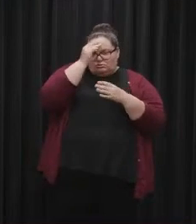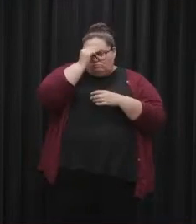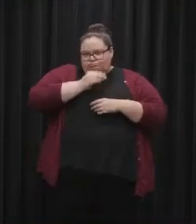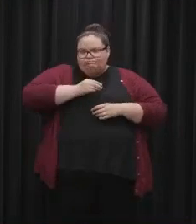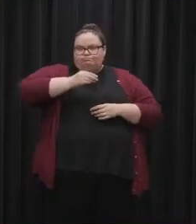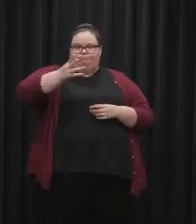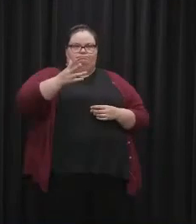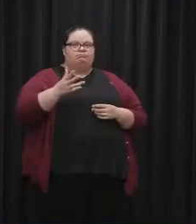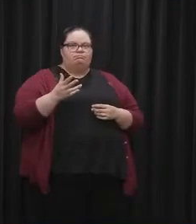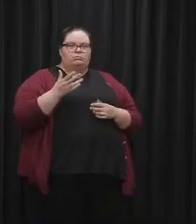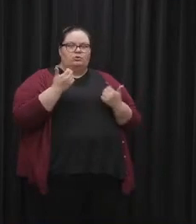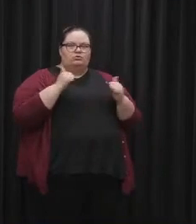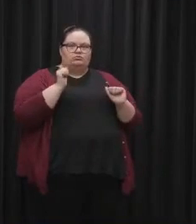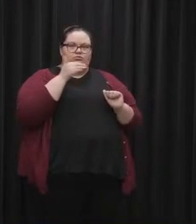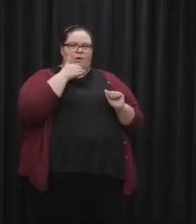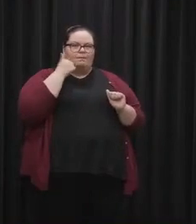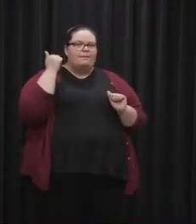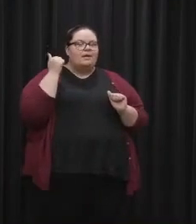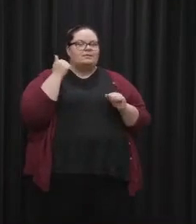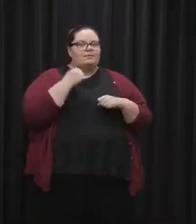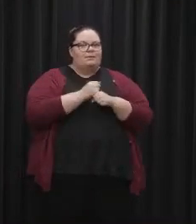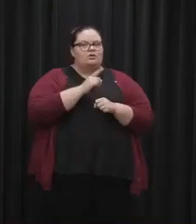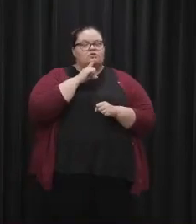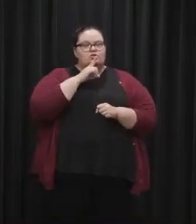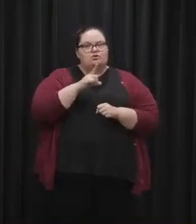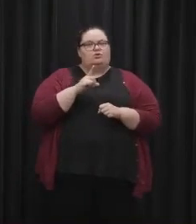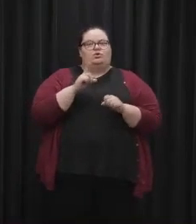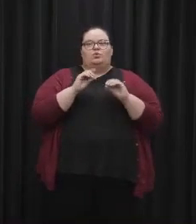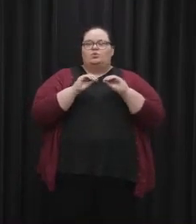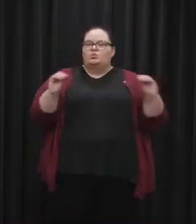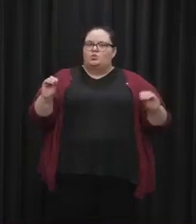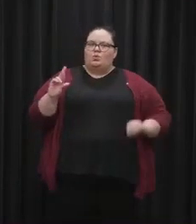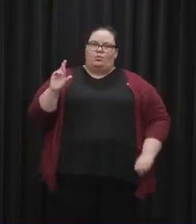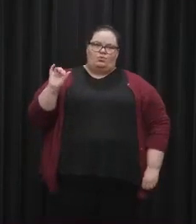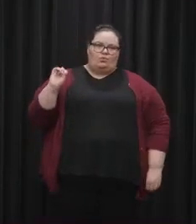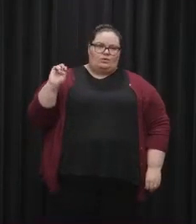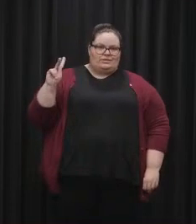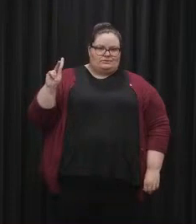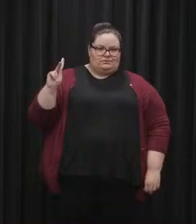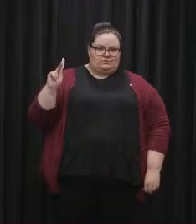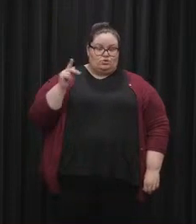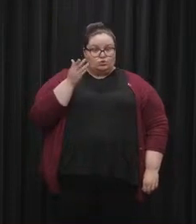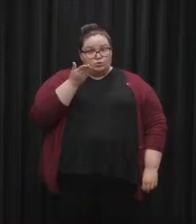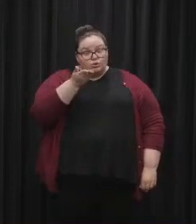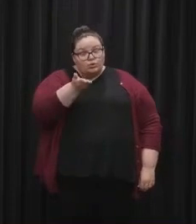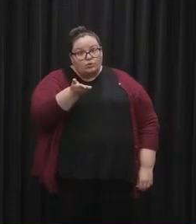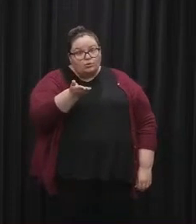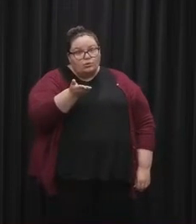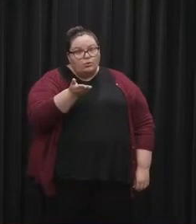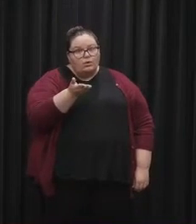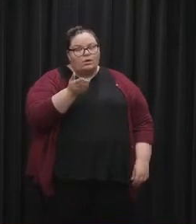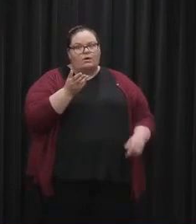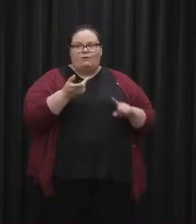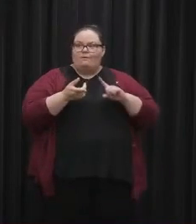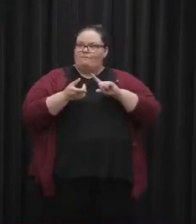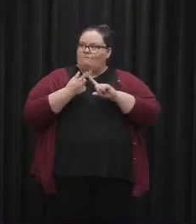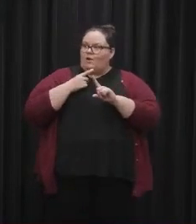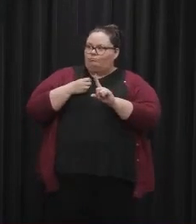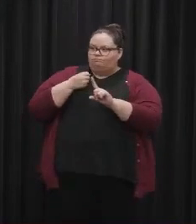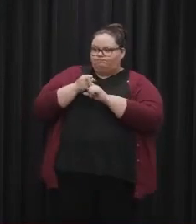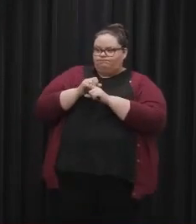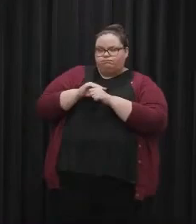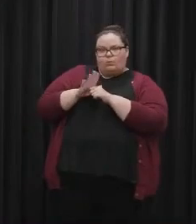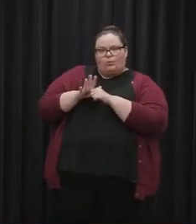people, and we'll do our very best, and we assure you that there will be absolutely no risk to you as a result of any